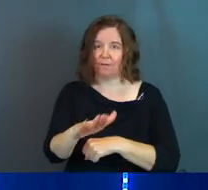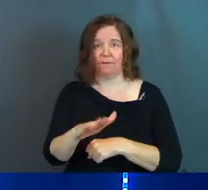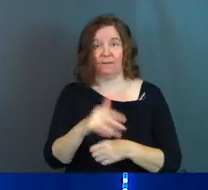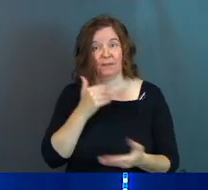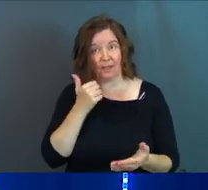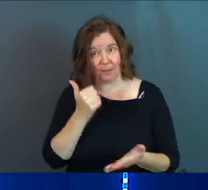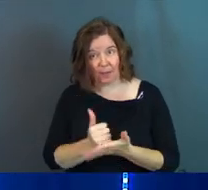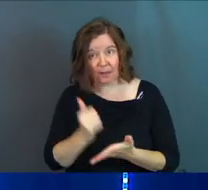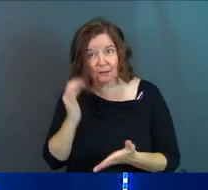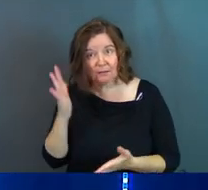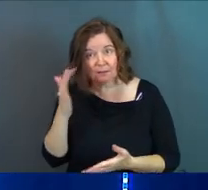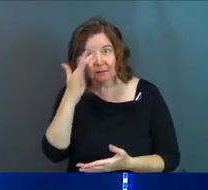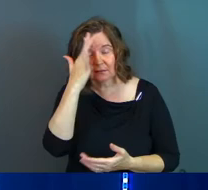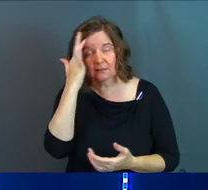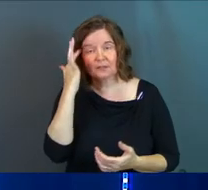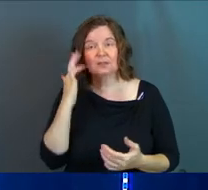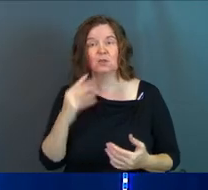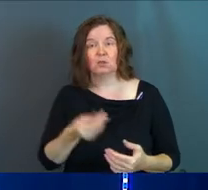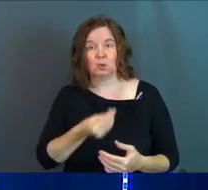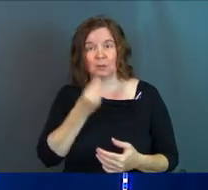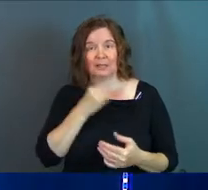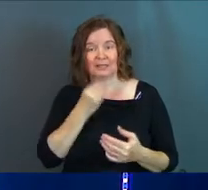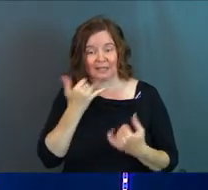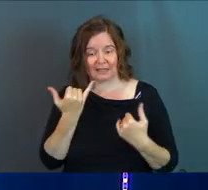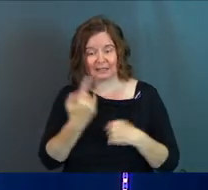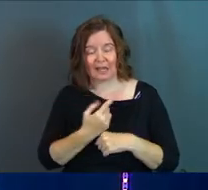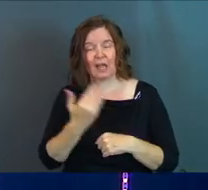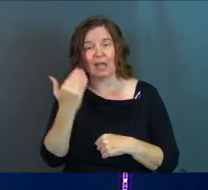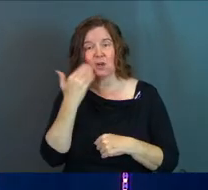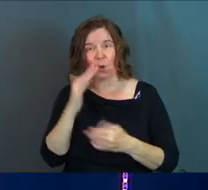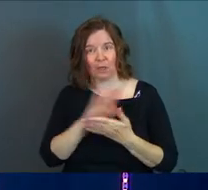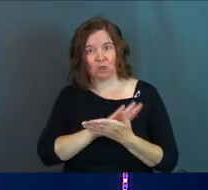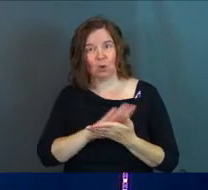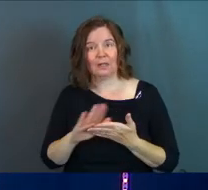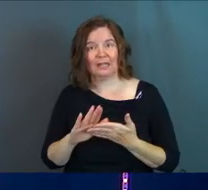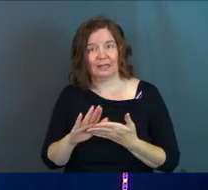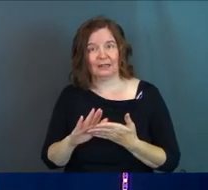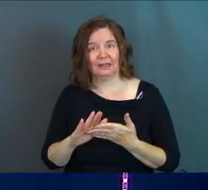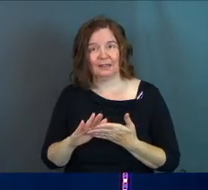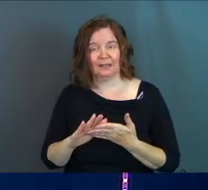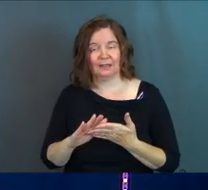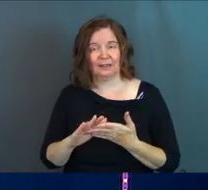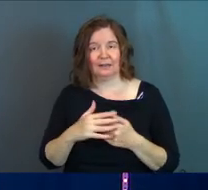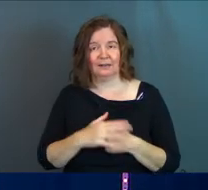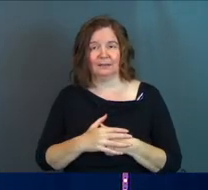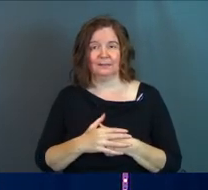Amen. Amen. You can take these today and know that you're clean.